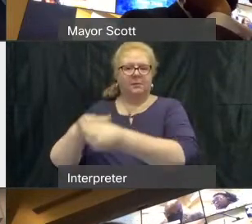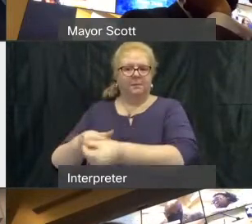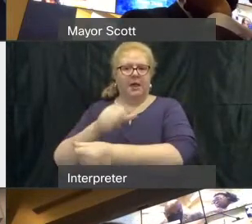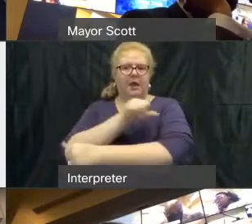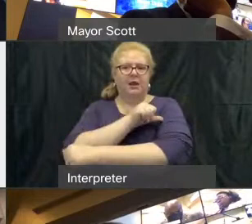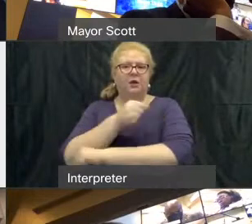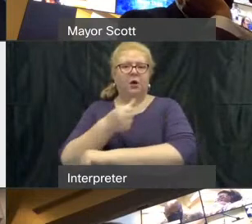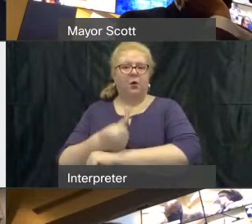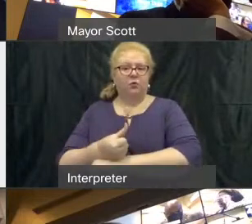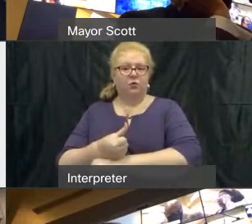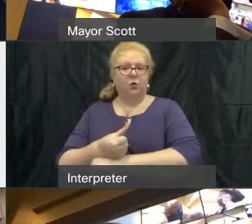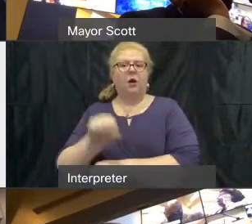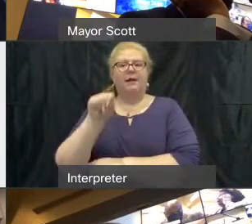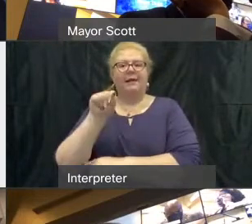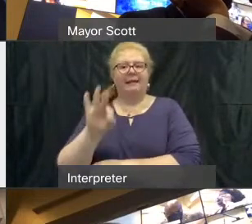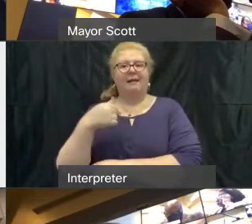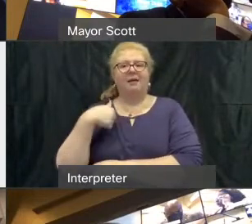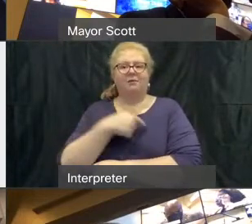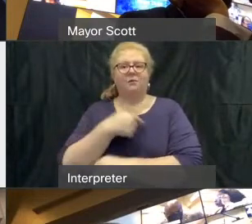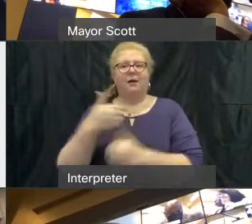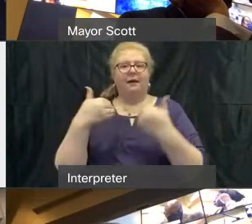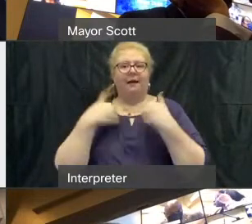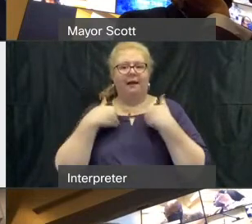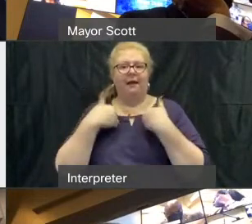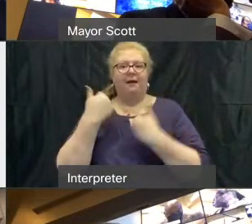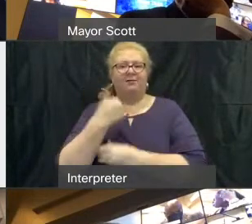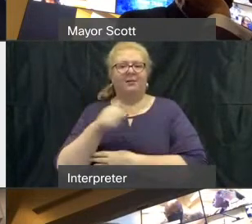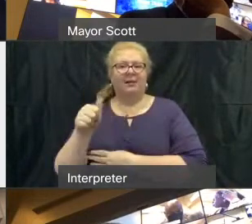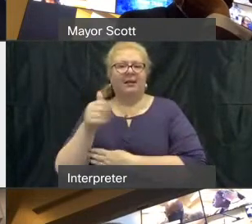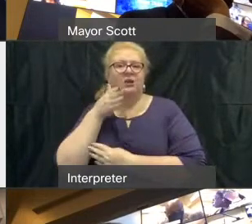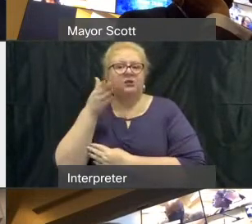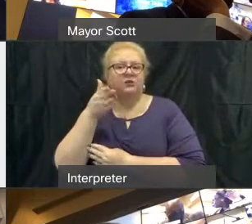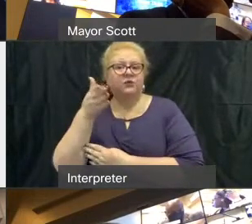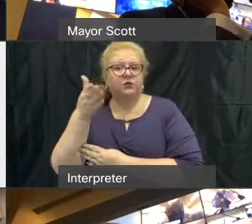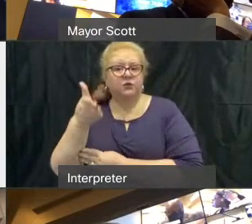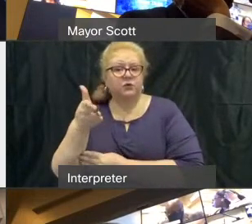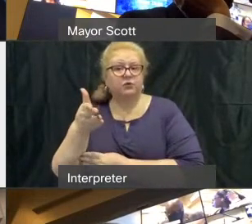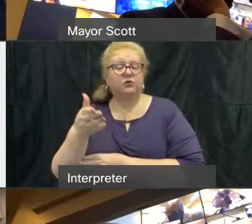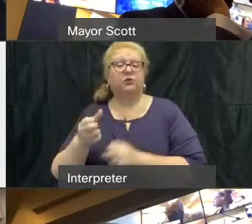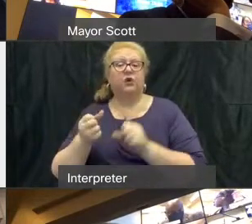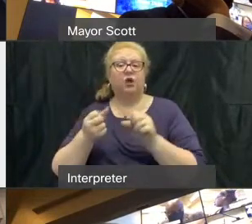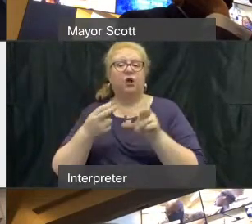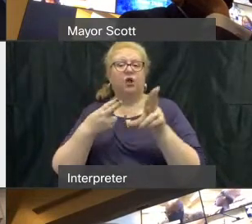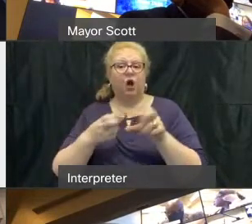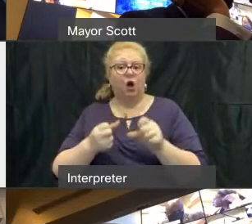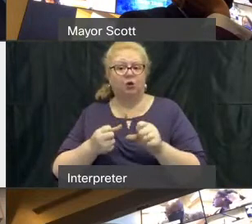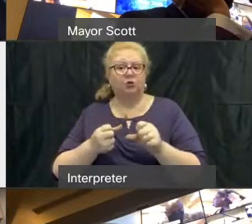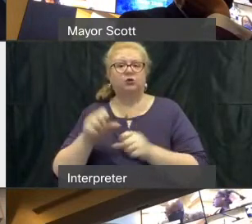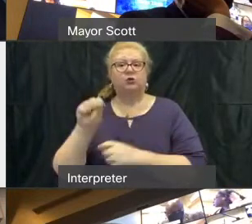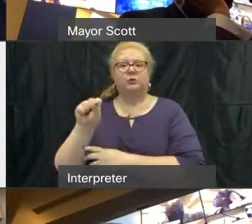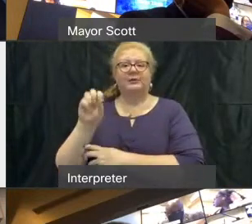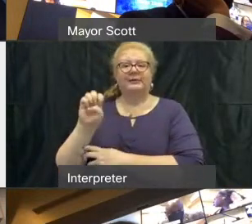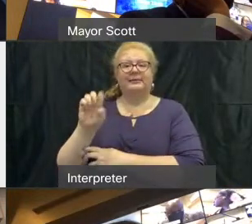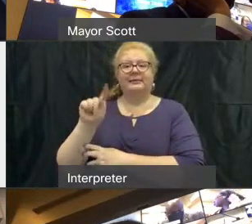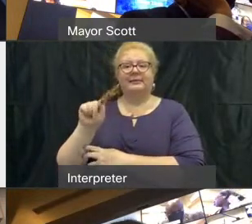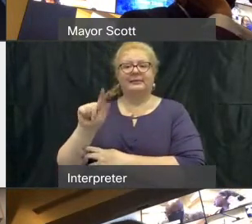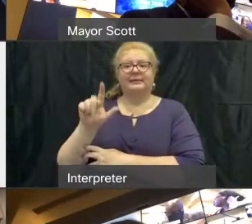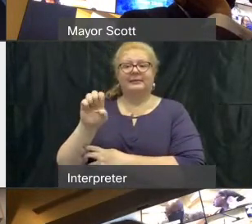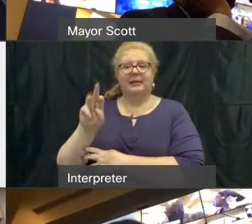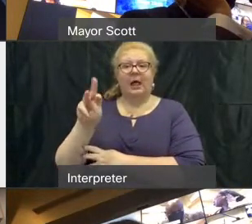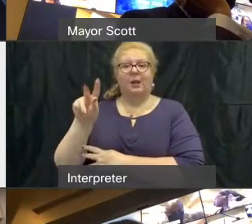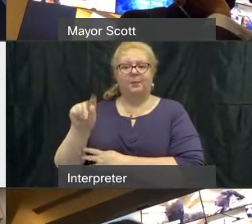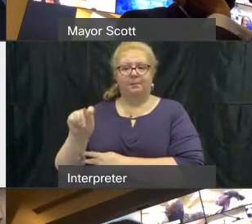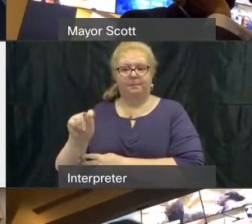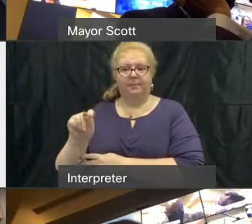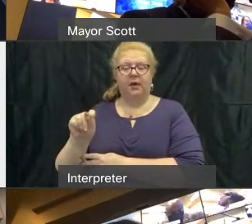we have any future lawsuit settlements, the procedure that will be followed so that it is crystal clear as to what